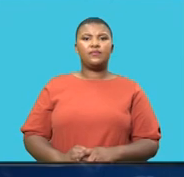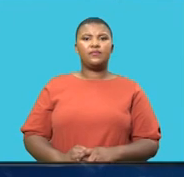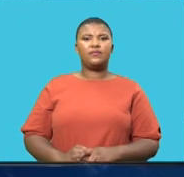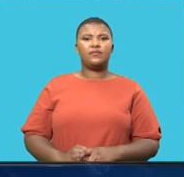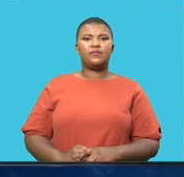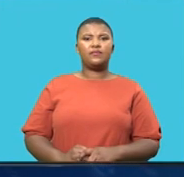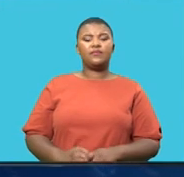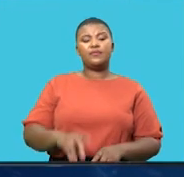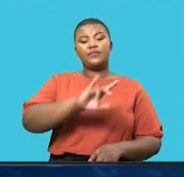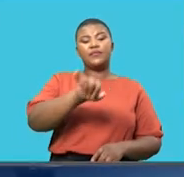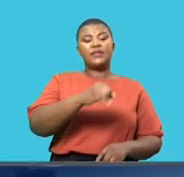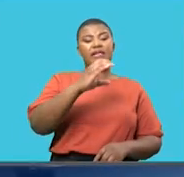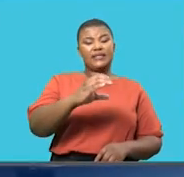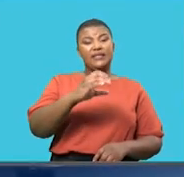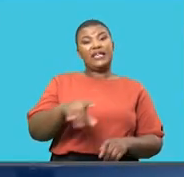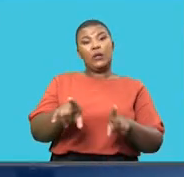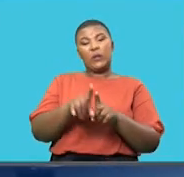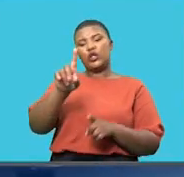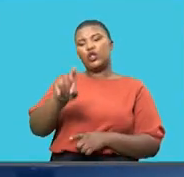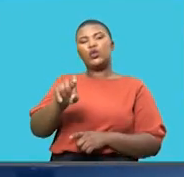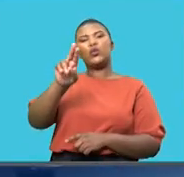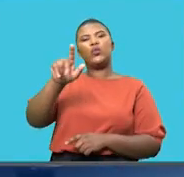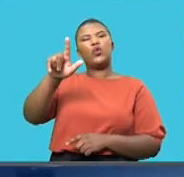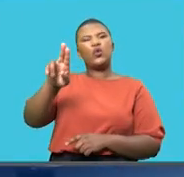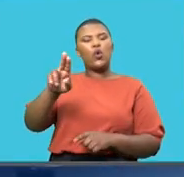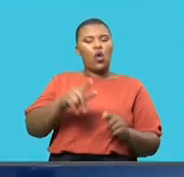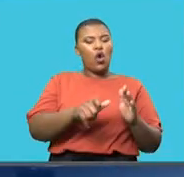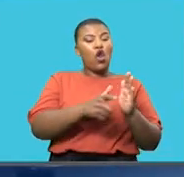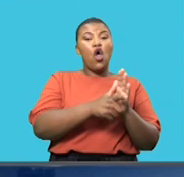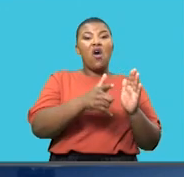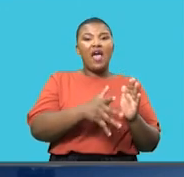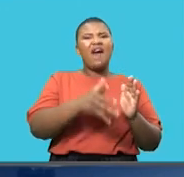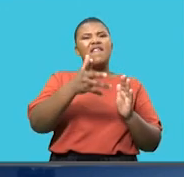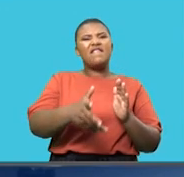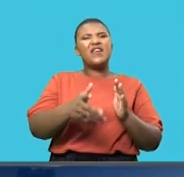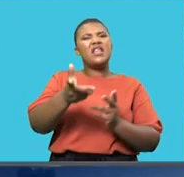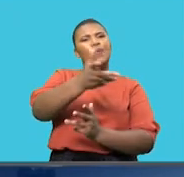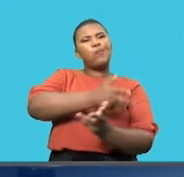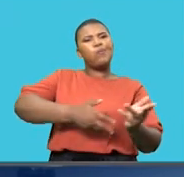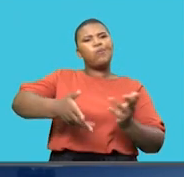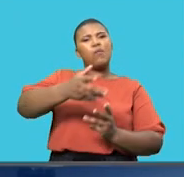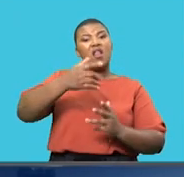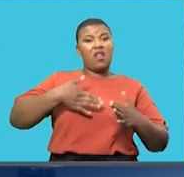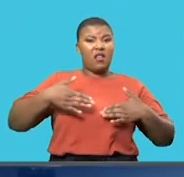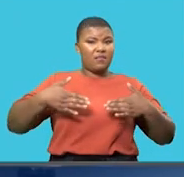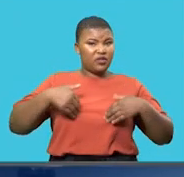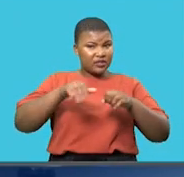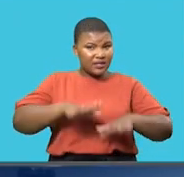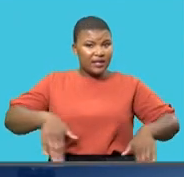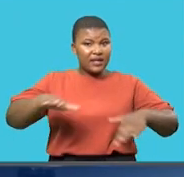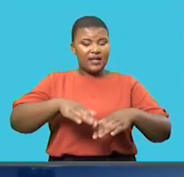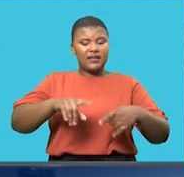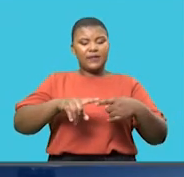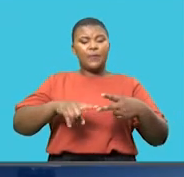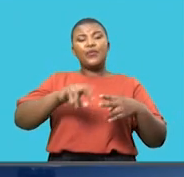Onto this now, the JC and Xulu Incorporated RTNEs hosted a dialogue on traditional leadership, land administration and the role of the state and courts in the